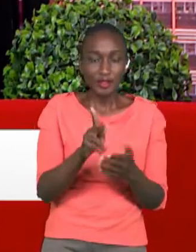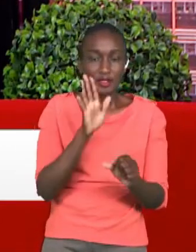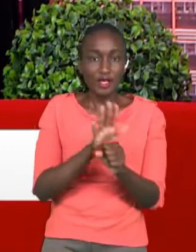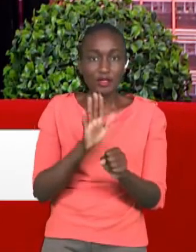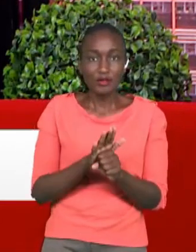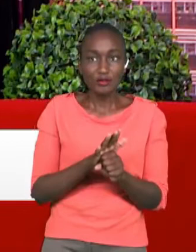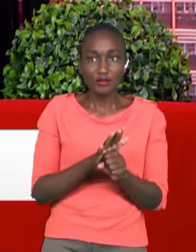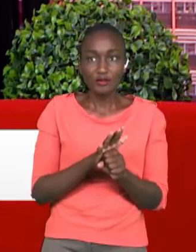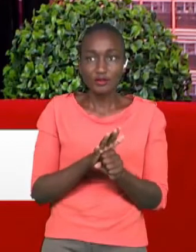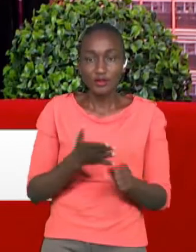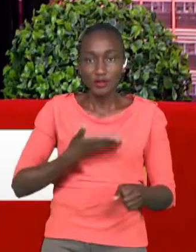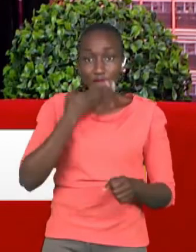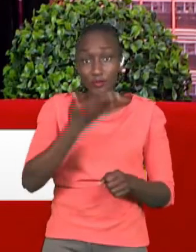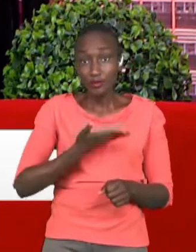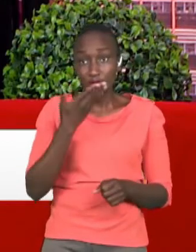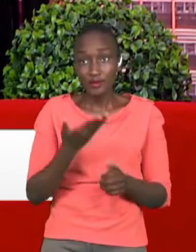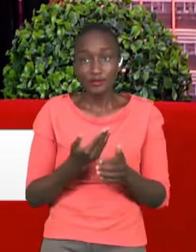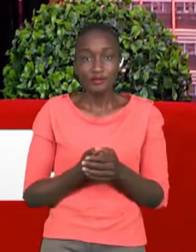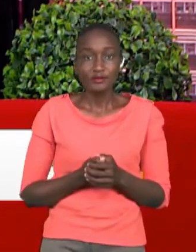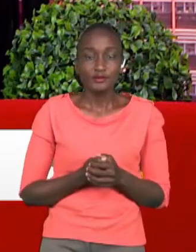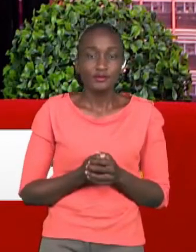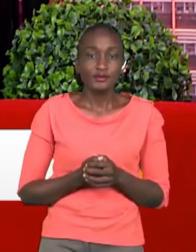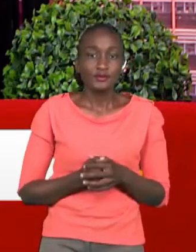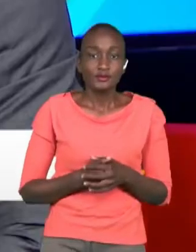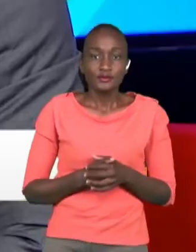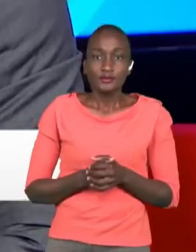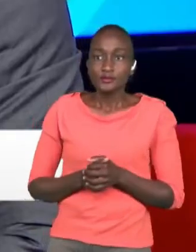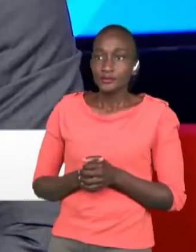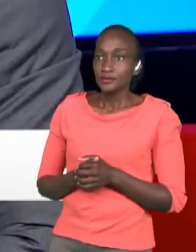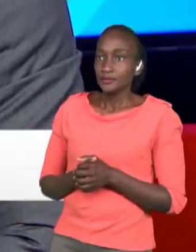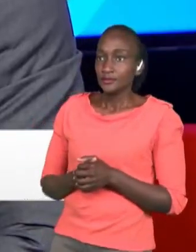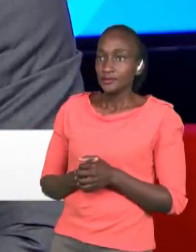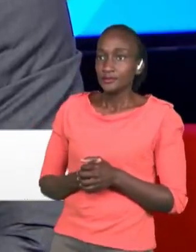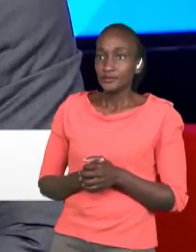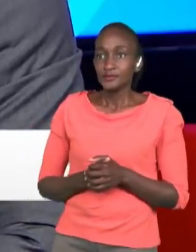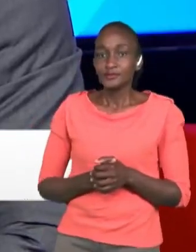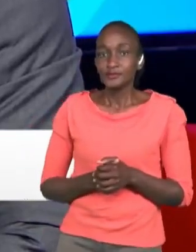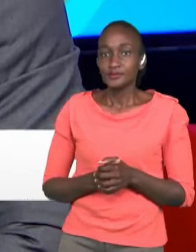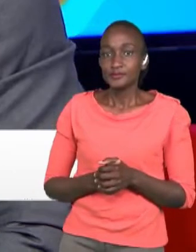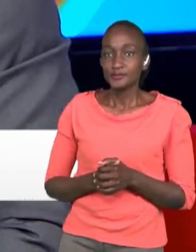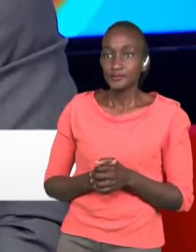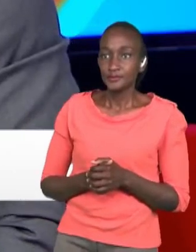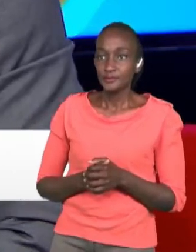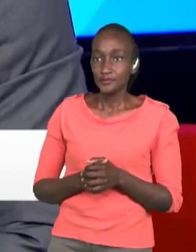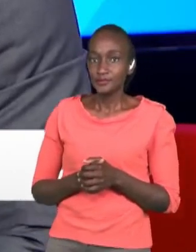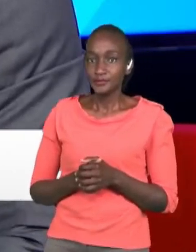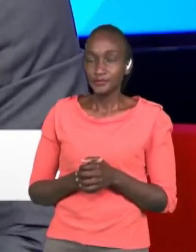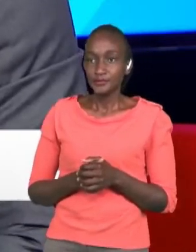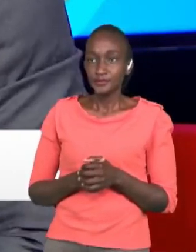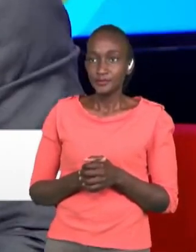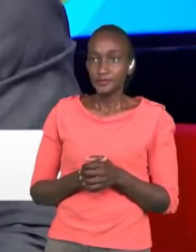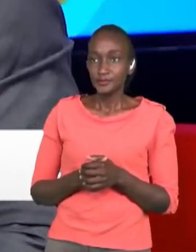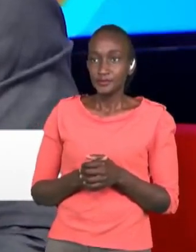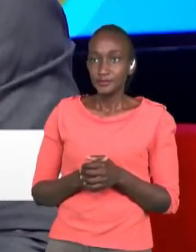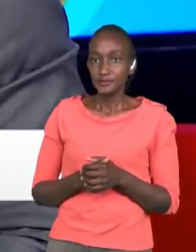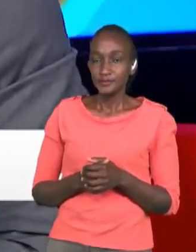of shillings for 24 hours. Mm-hmm. All right, well said. Now, Dr. Seema, meditation. Yeah. Does one have